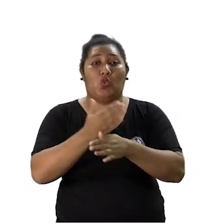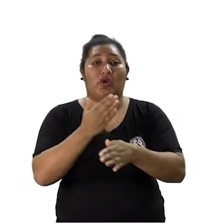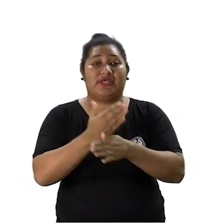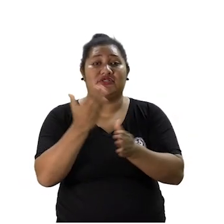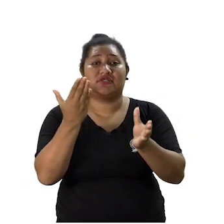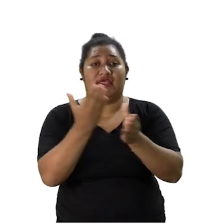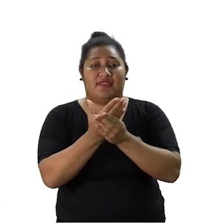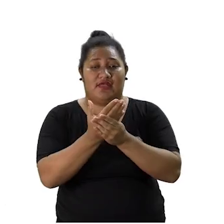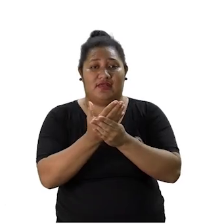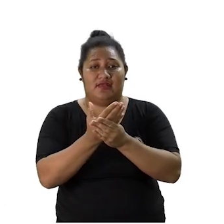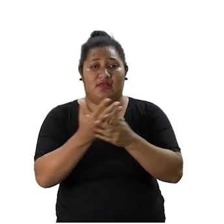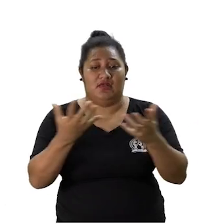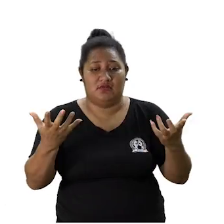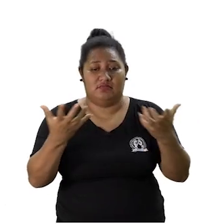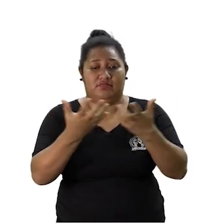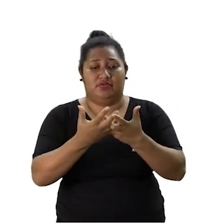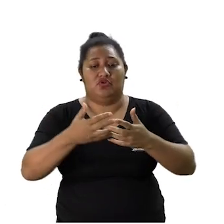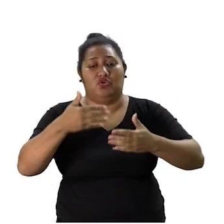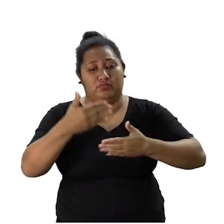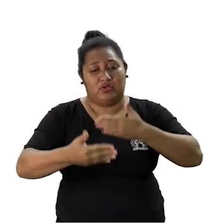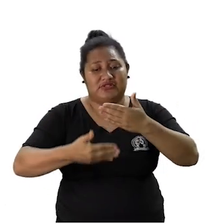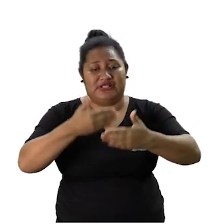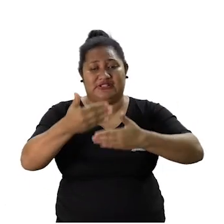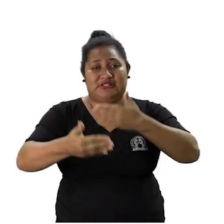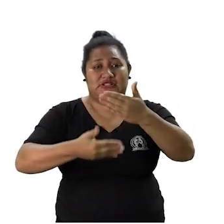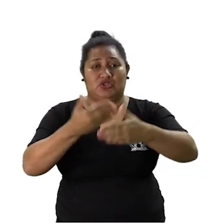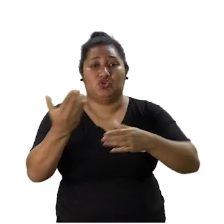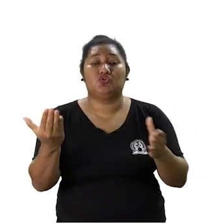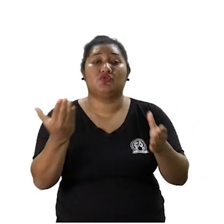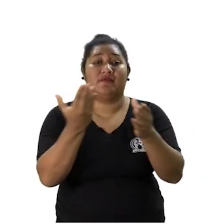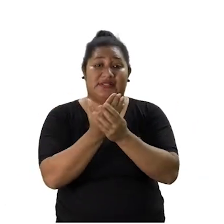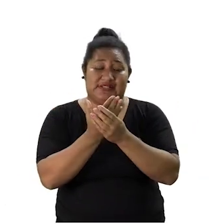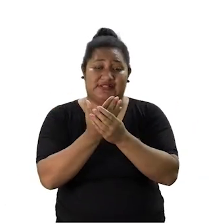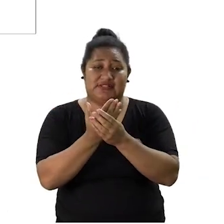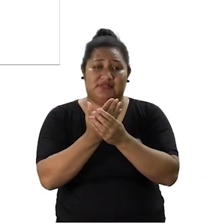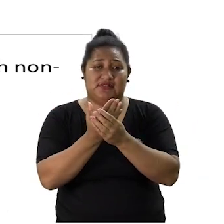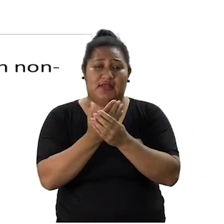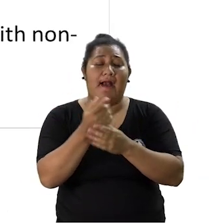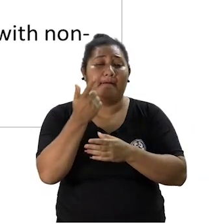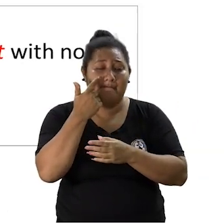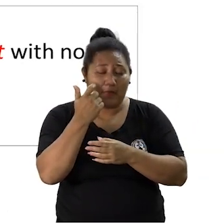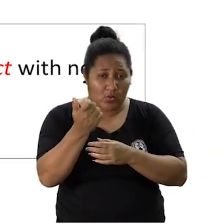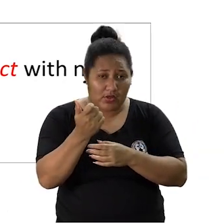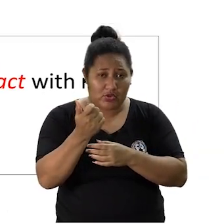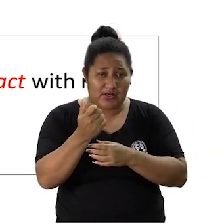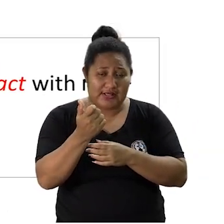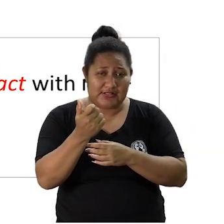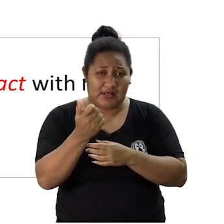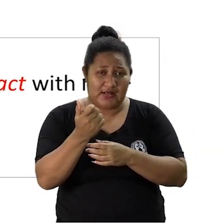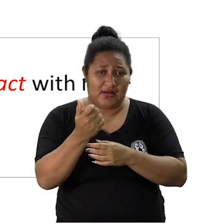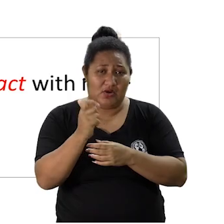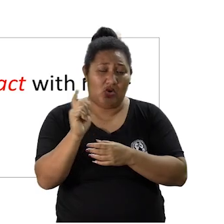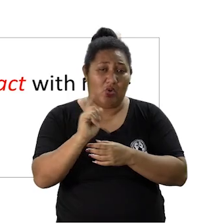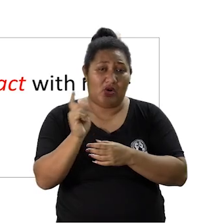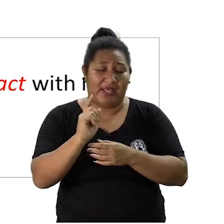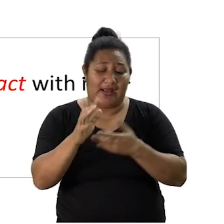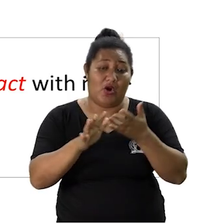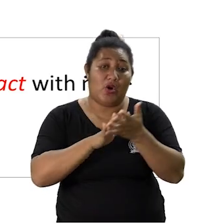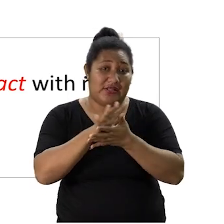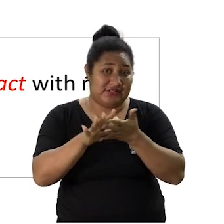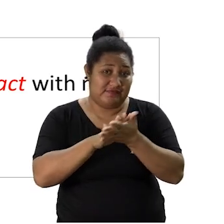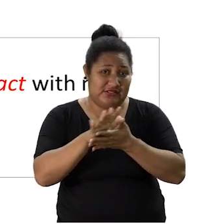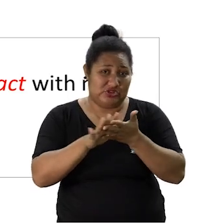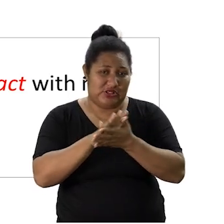mechanism or process. Tu whātasi. On the moa lola ia lea o le kako definition there.